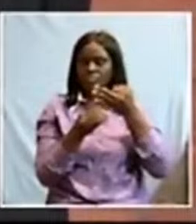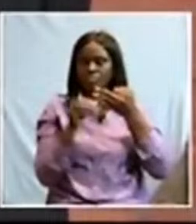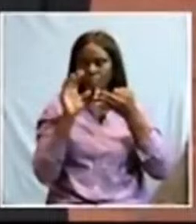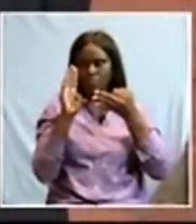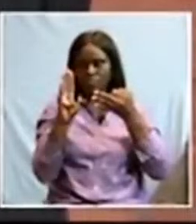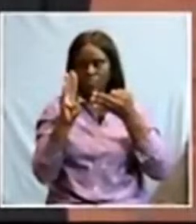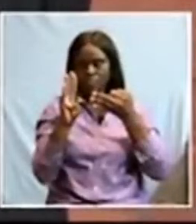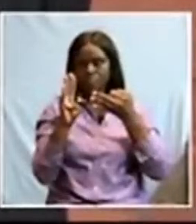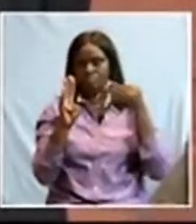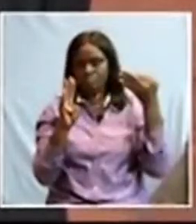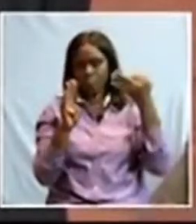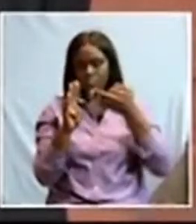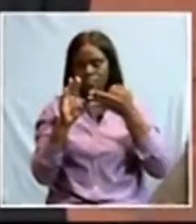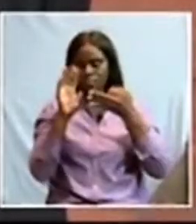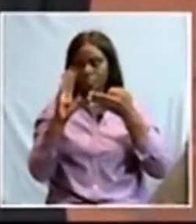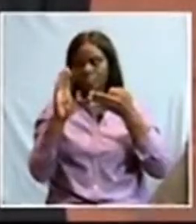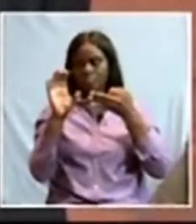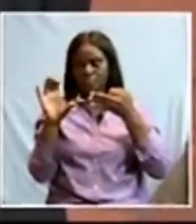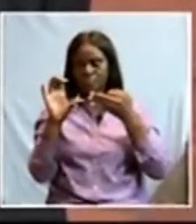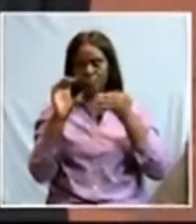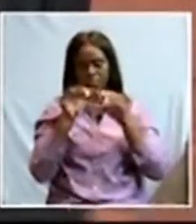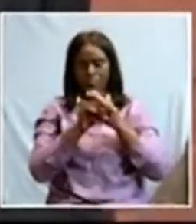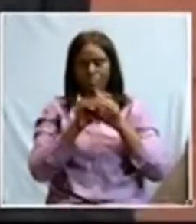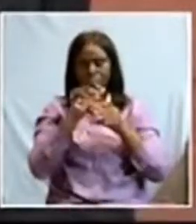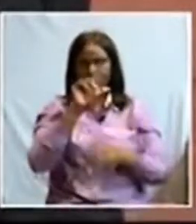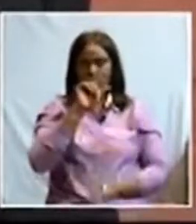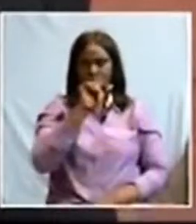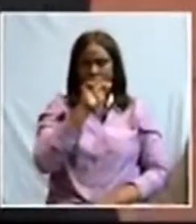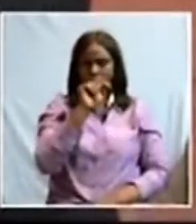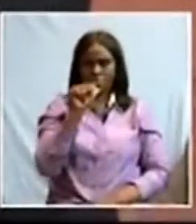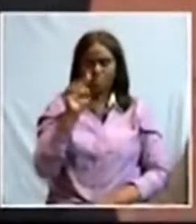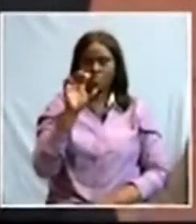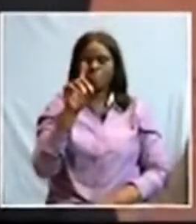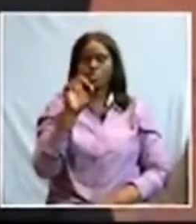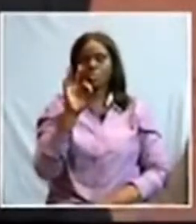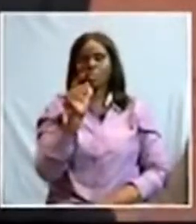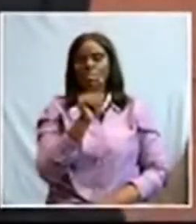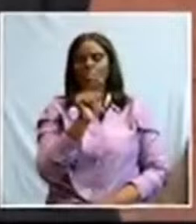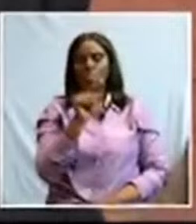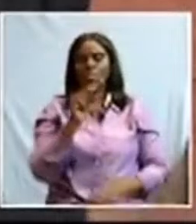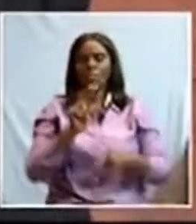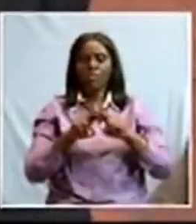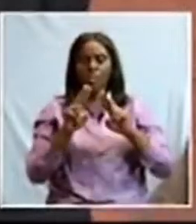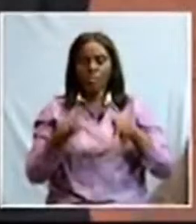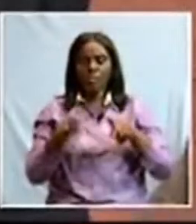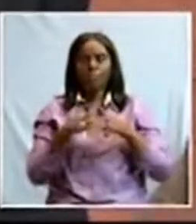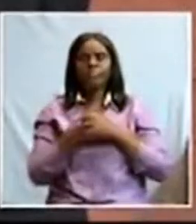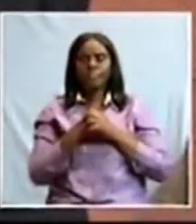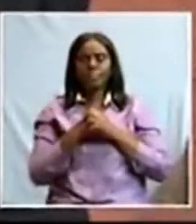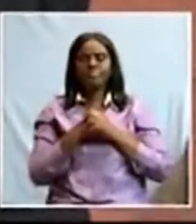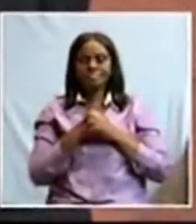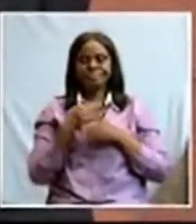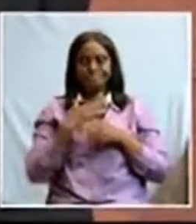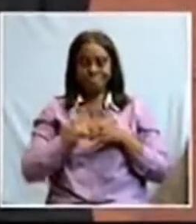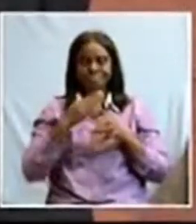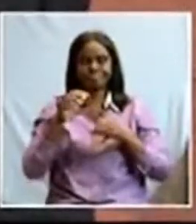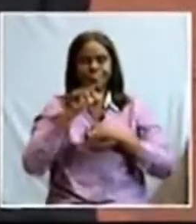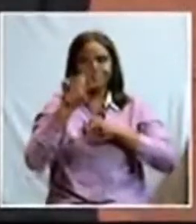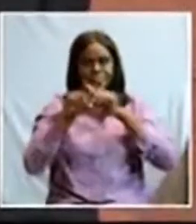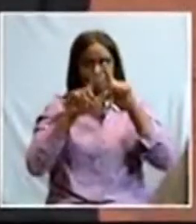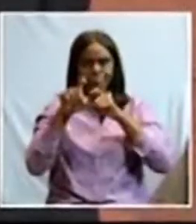B, and C of 2022 CDF guidelines. Chairperson, my question